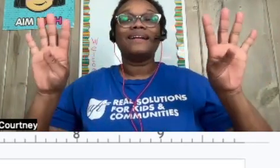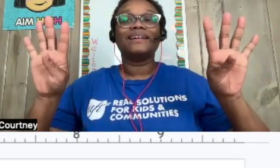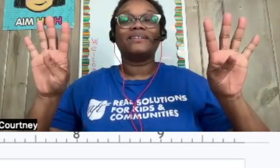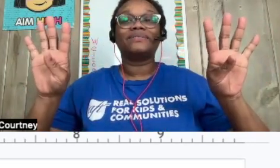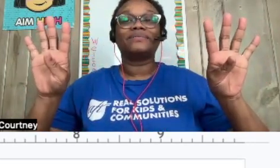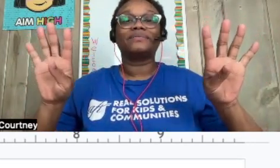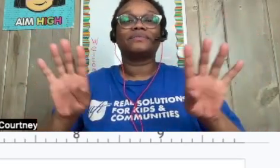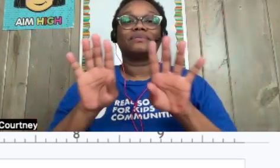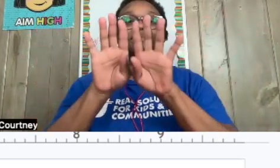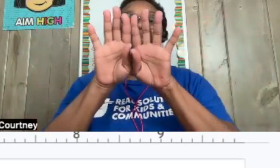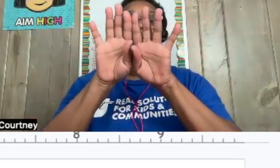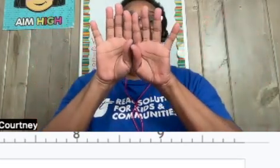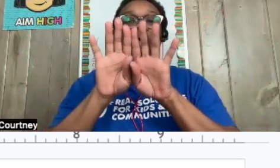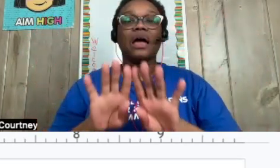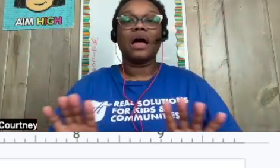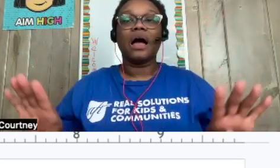Hanukkah,